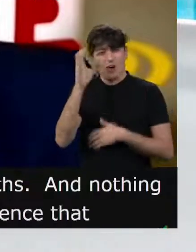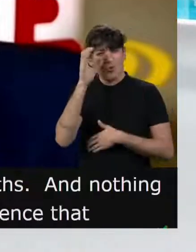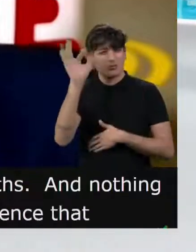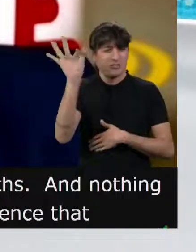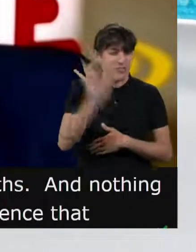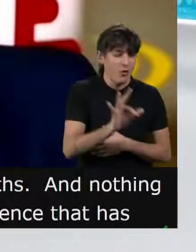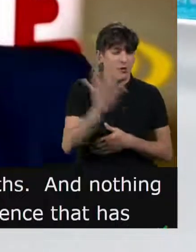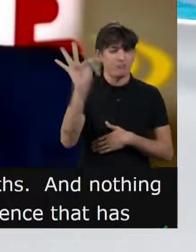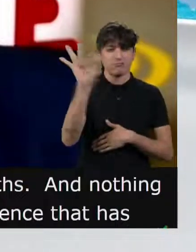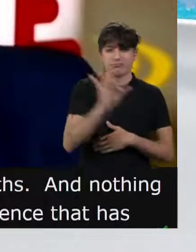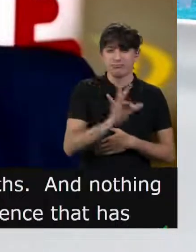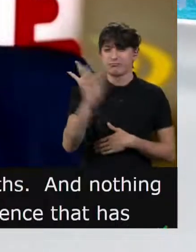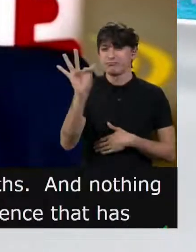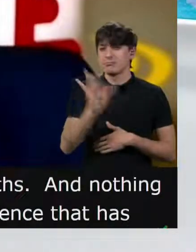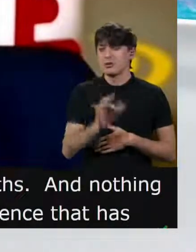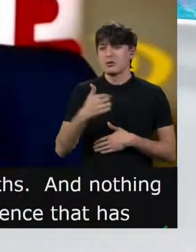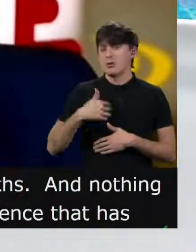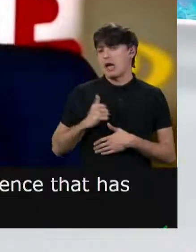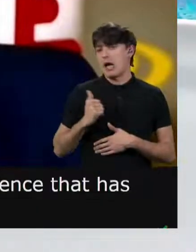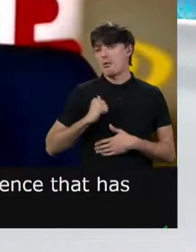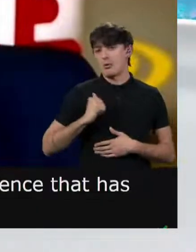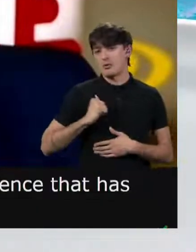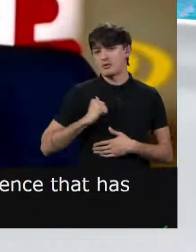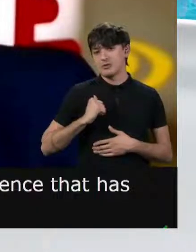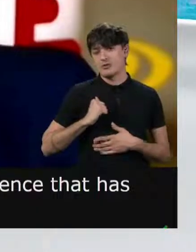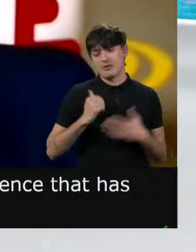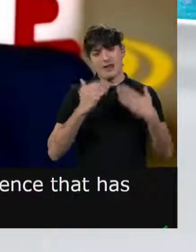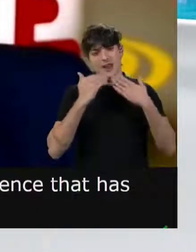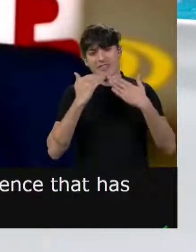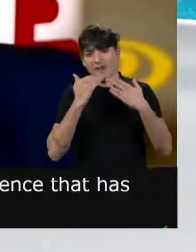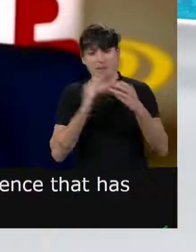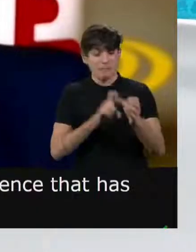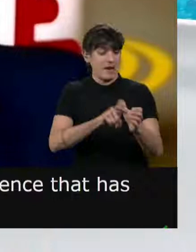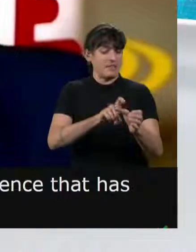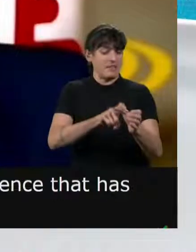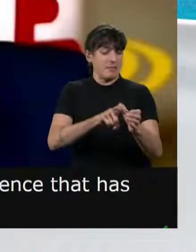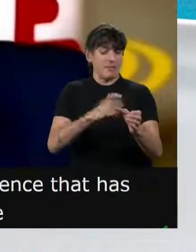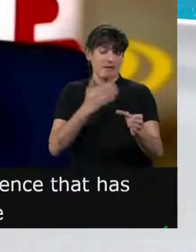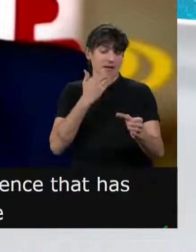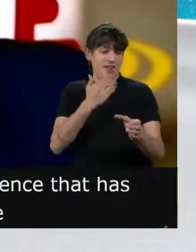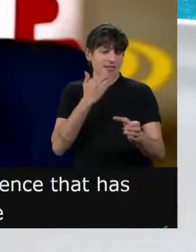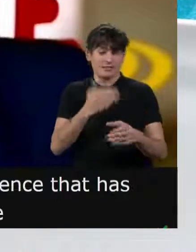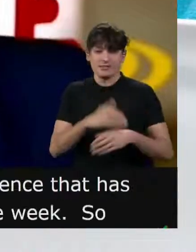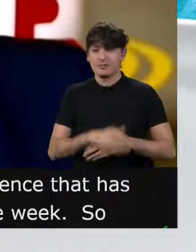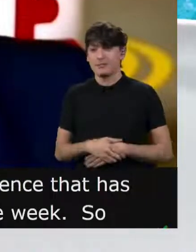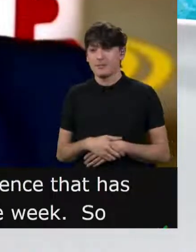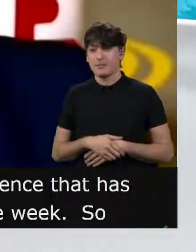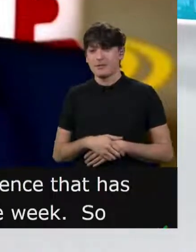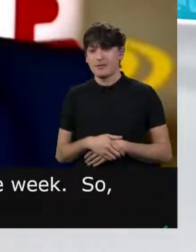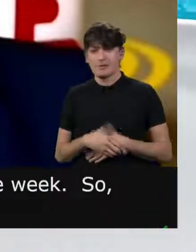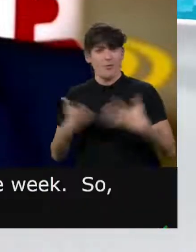listening and participating with us this whole week. So thank you very much for your participation.